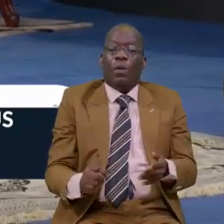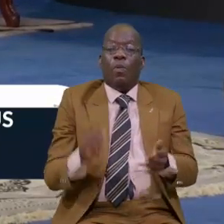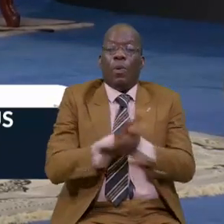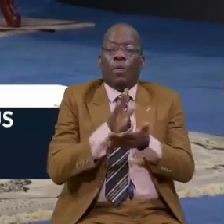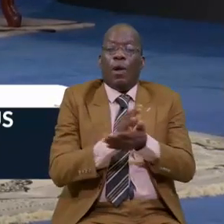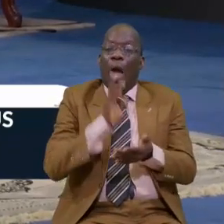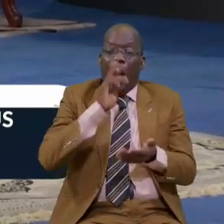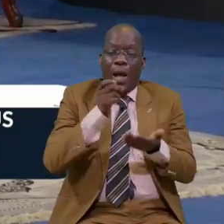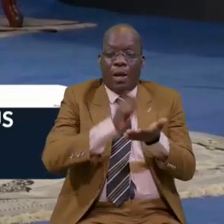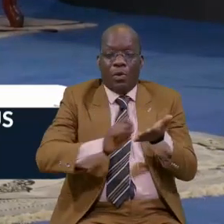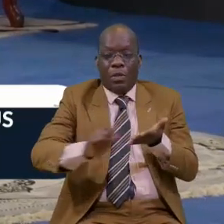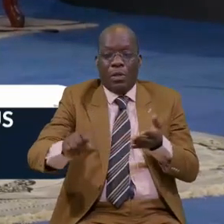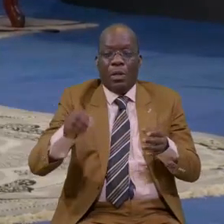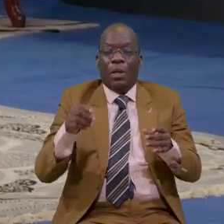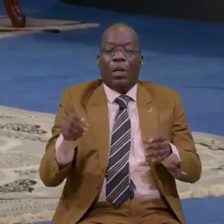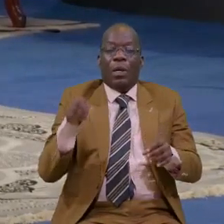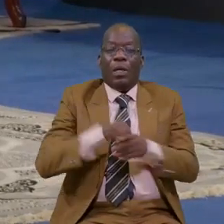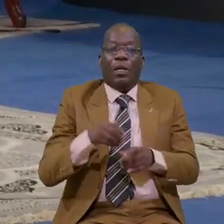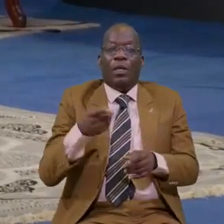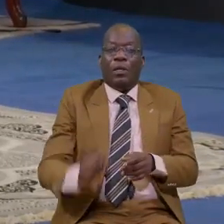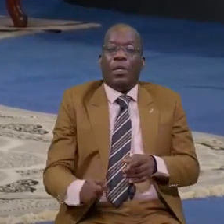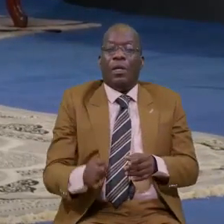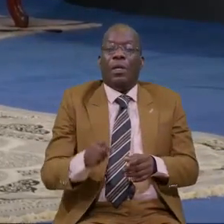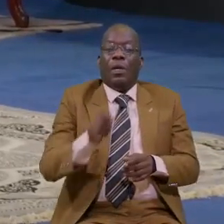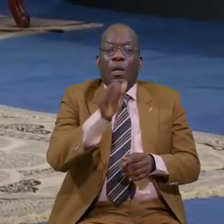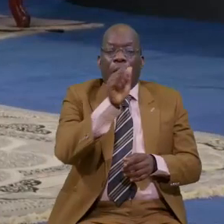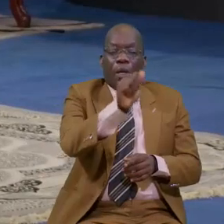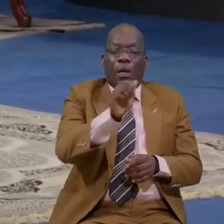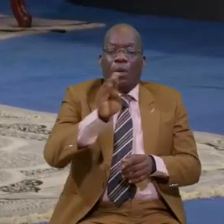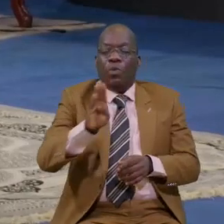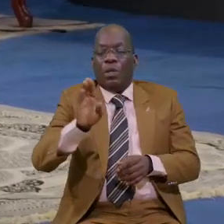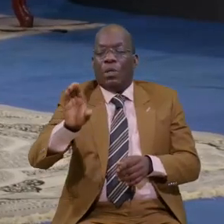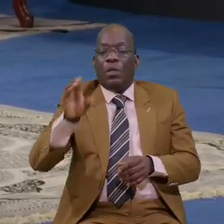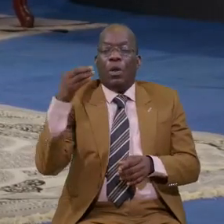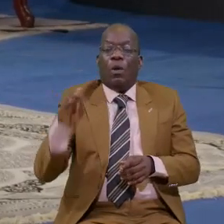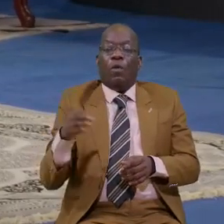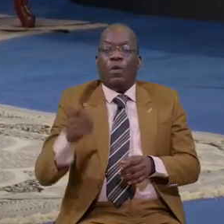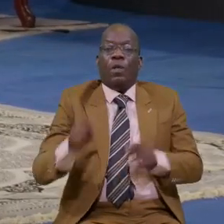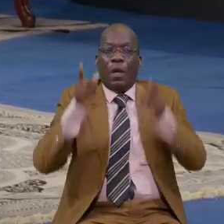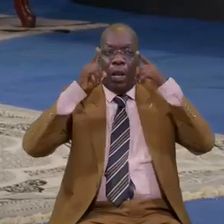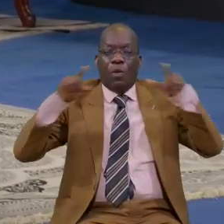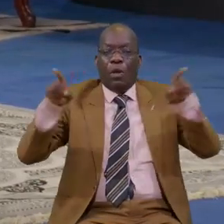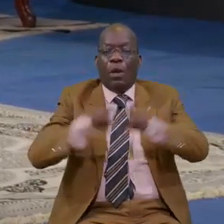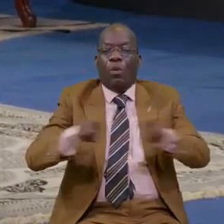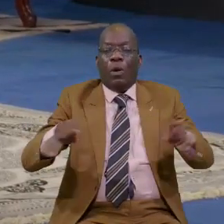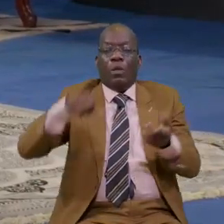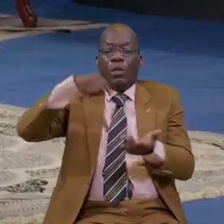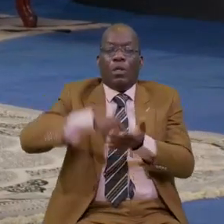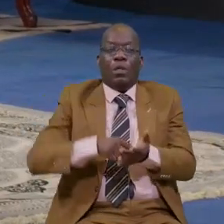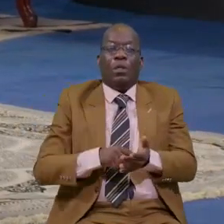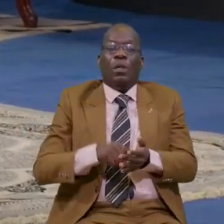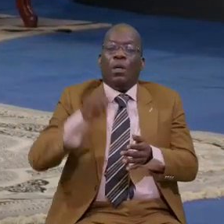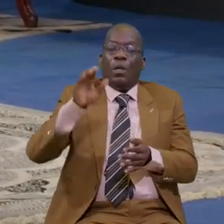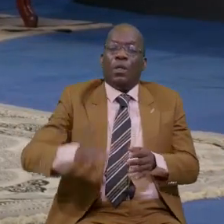written with the alphabets of the English language. But that child just reads, just looks, and he